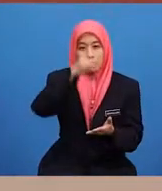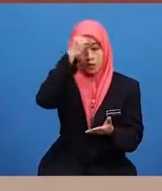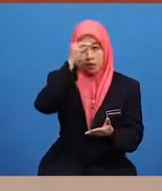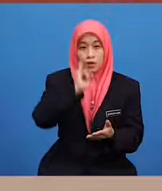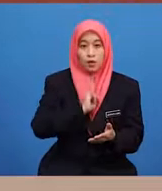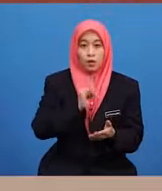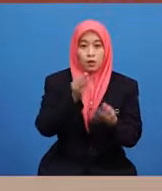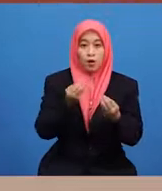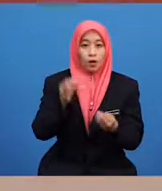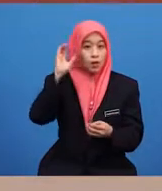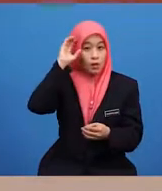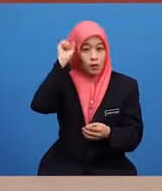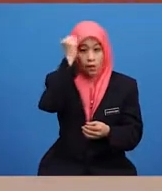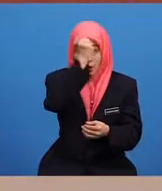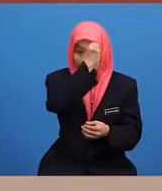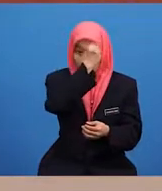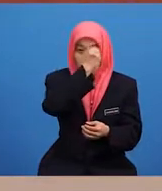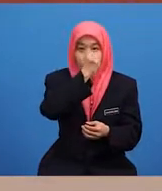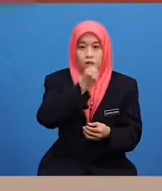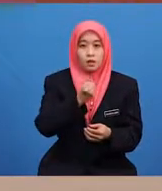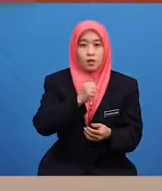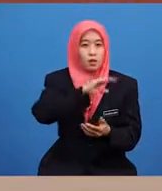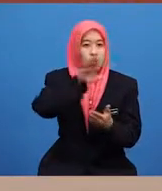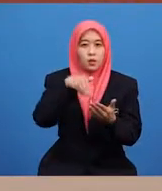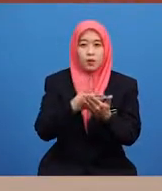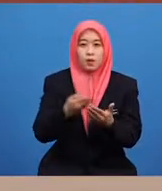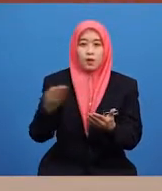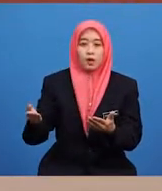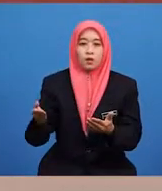name of the things as fast as you